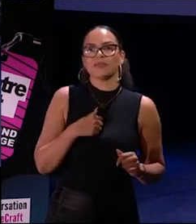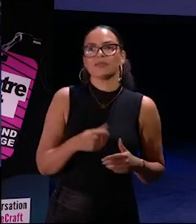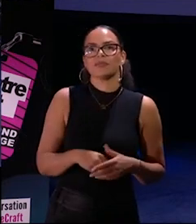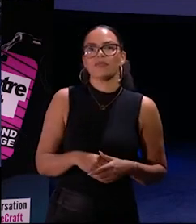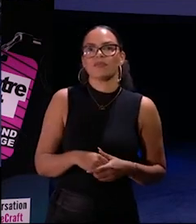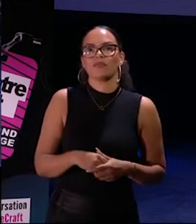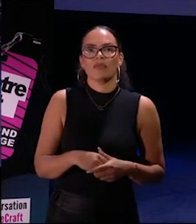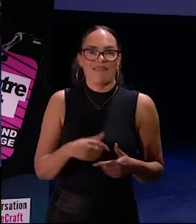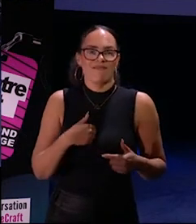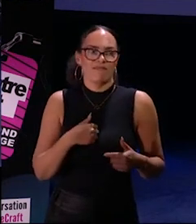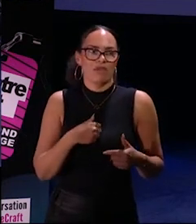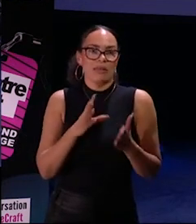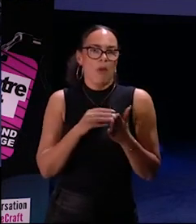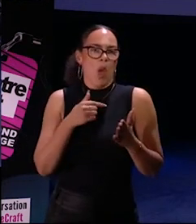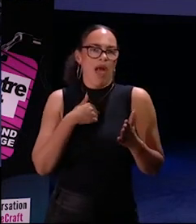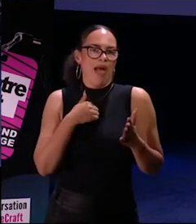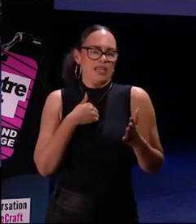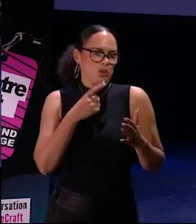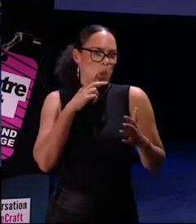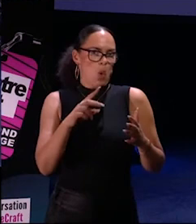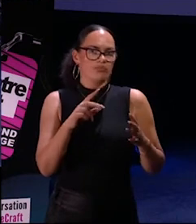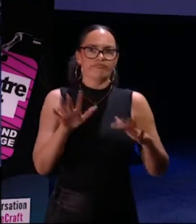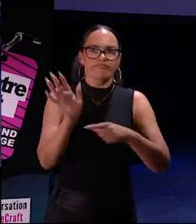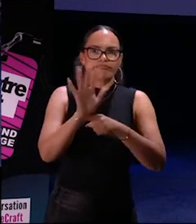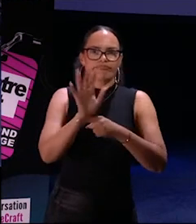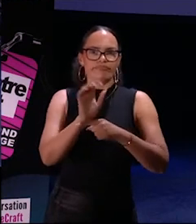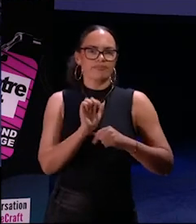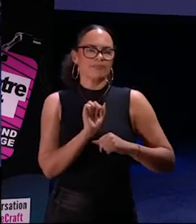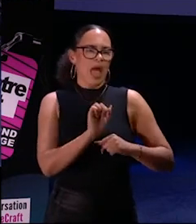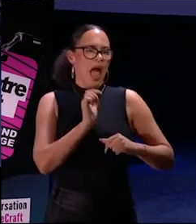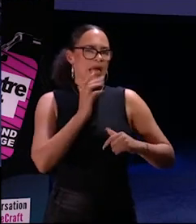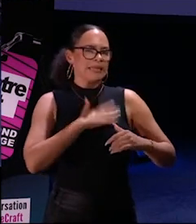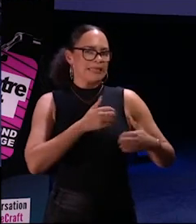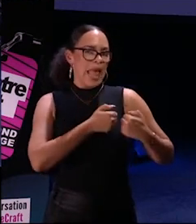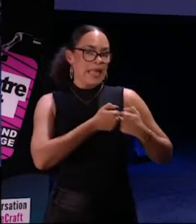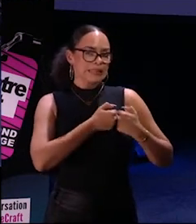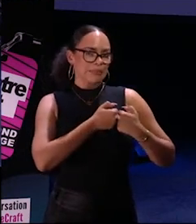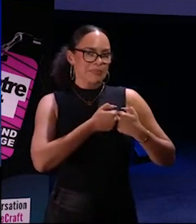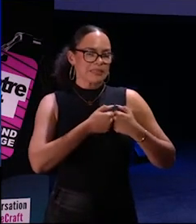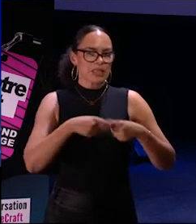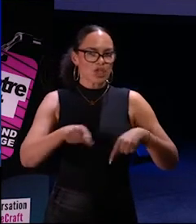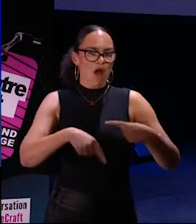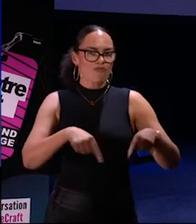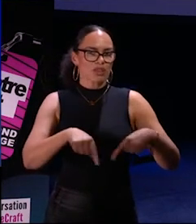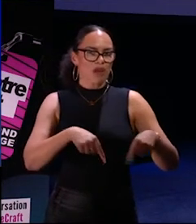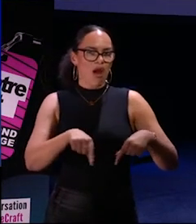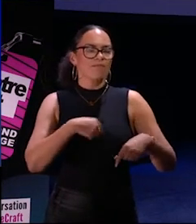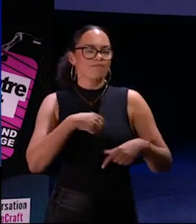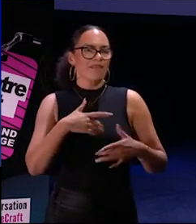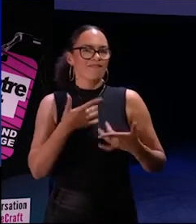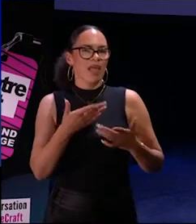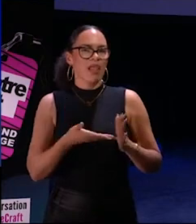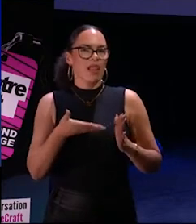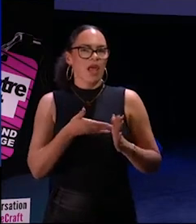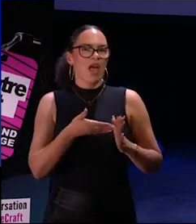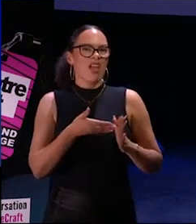that I thought needed an intimacy director, they might know I've done that type of work before and think, well, could you manage that? Could you